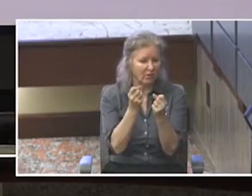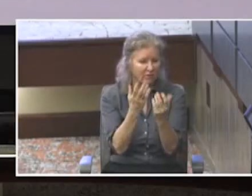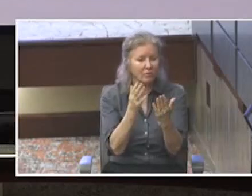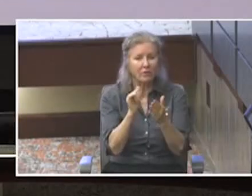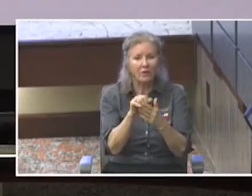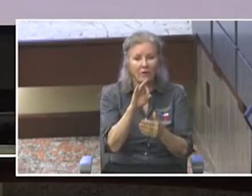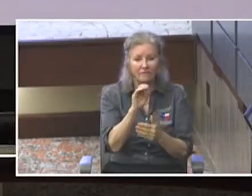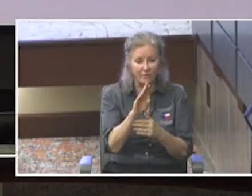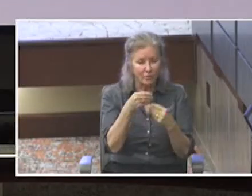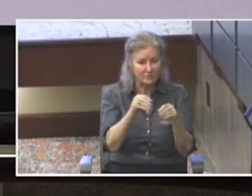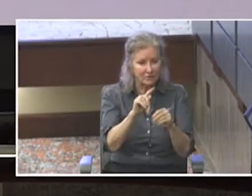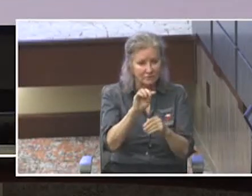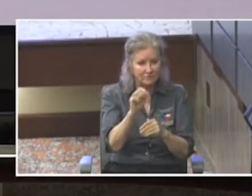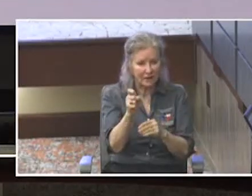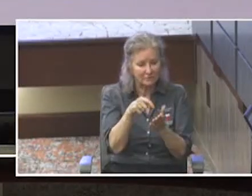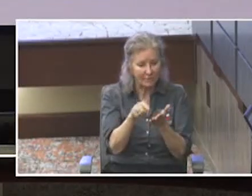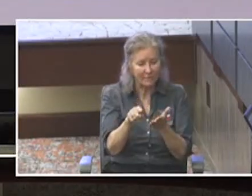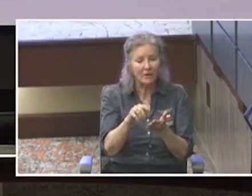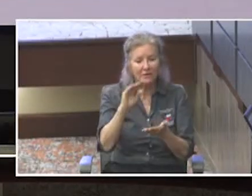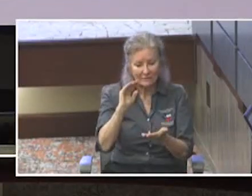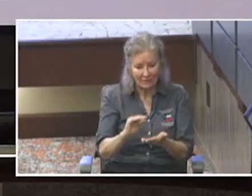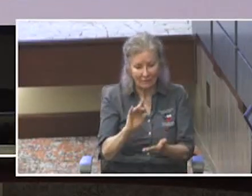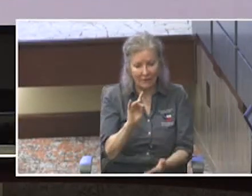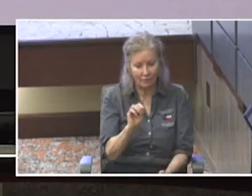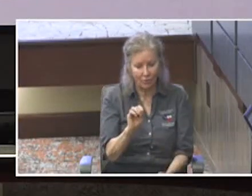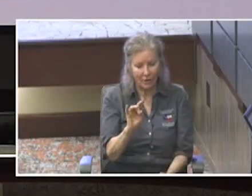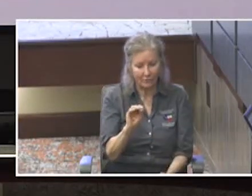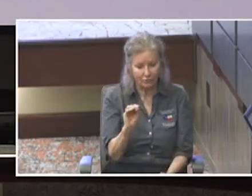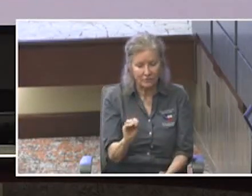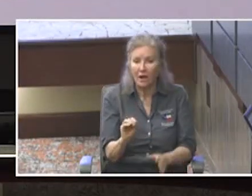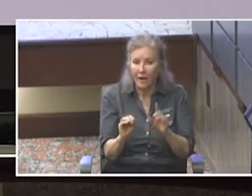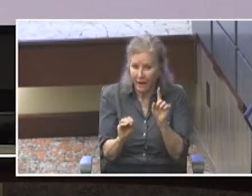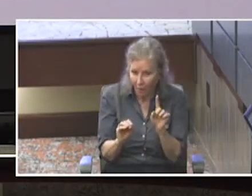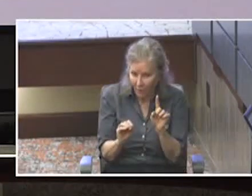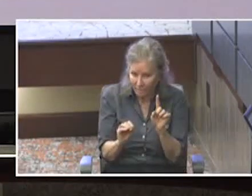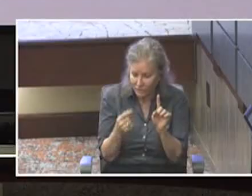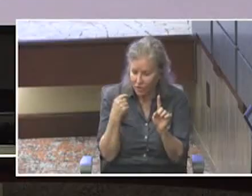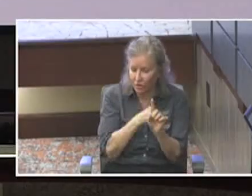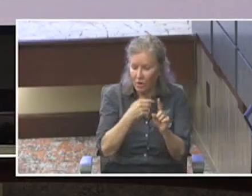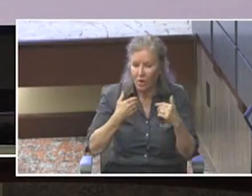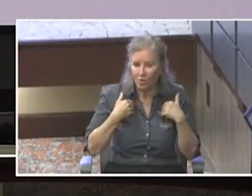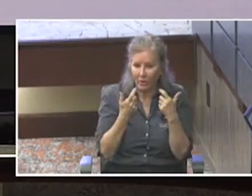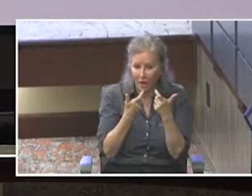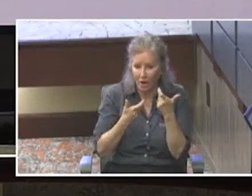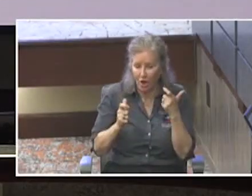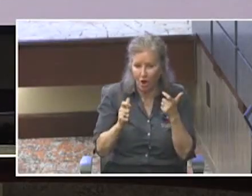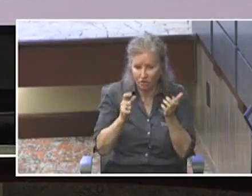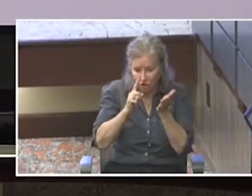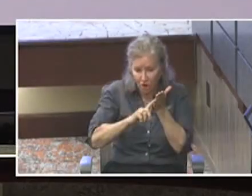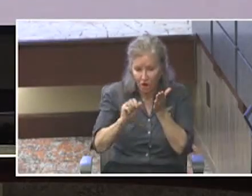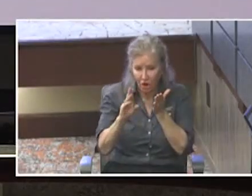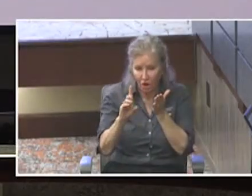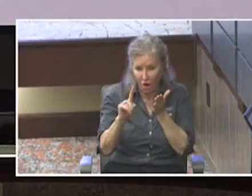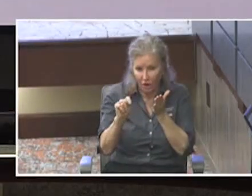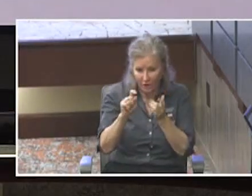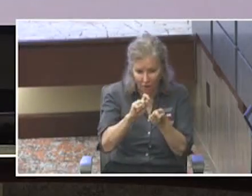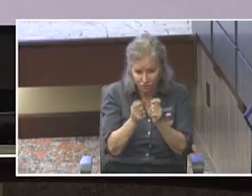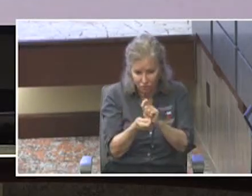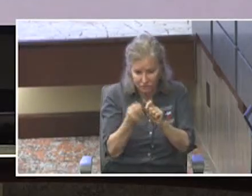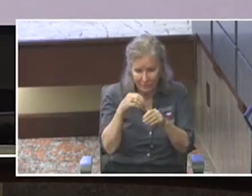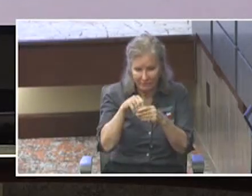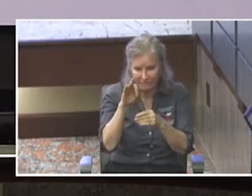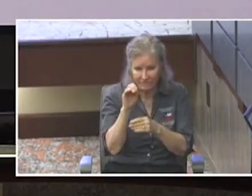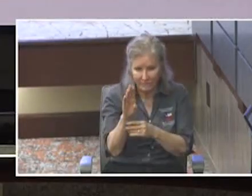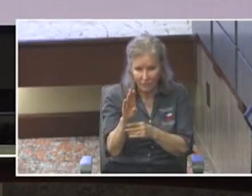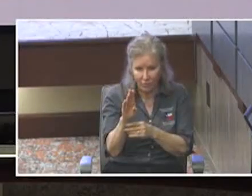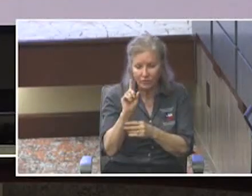February sales tax payment was down 8.8%. However, we had a large audit adjustment in